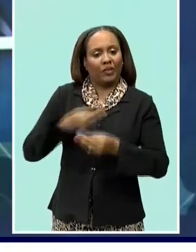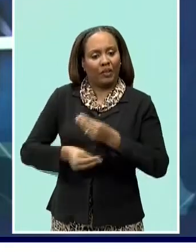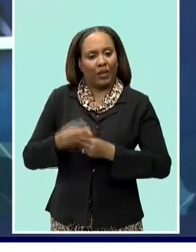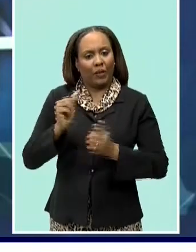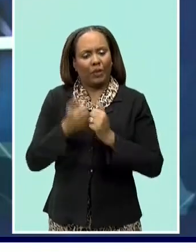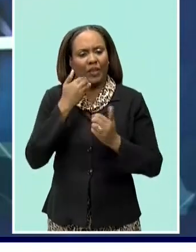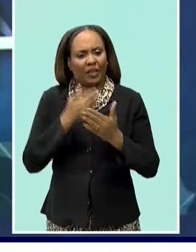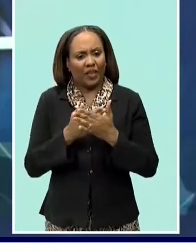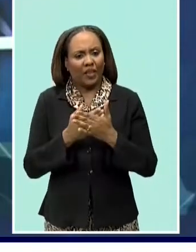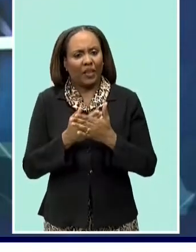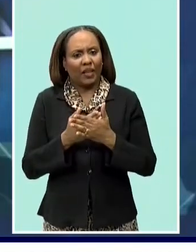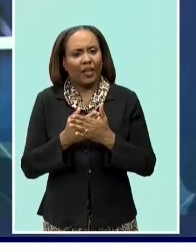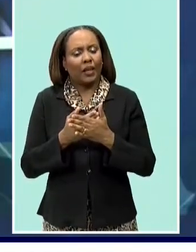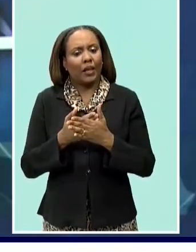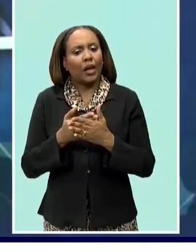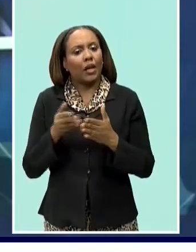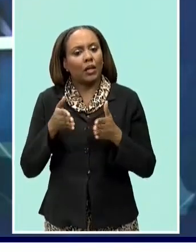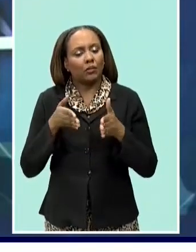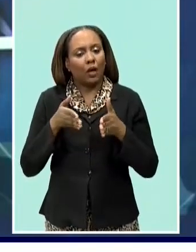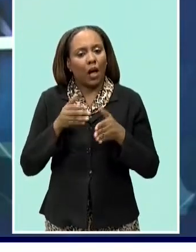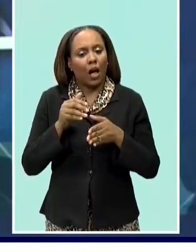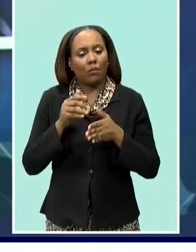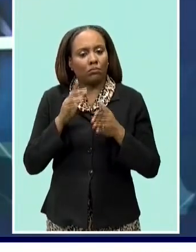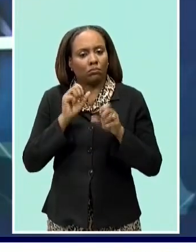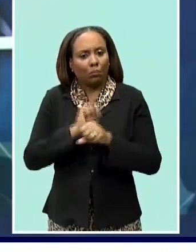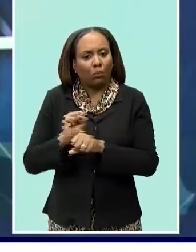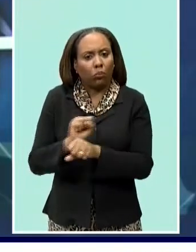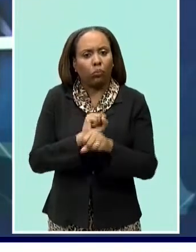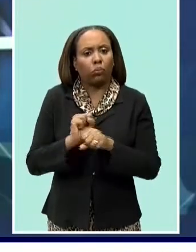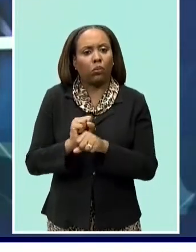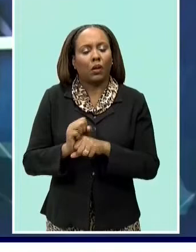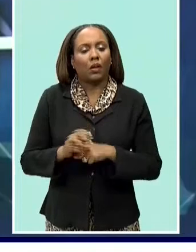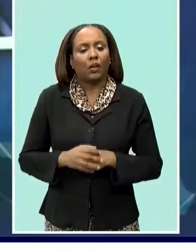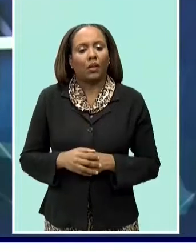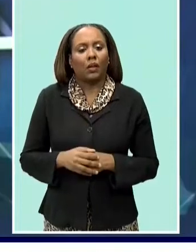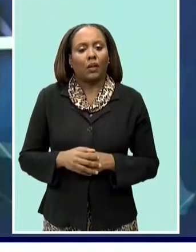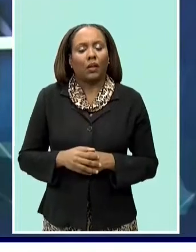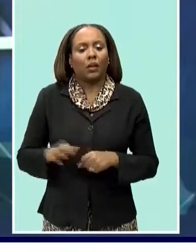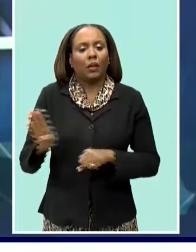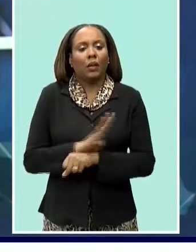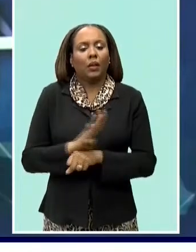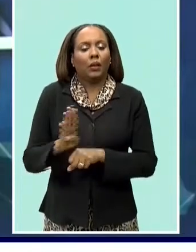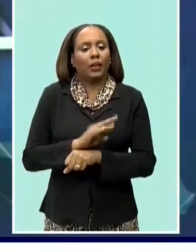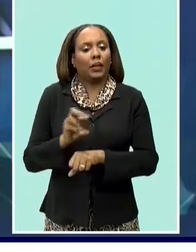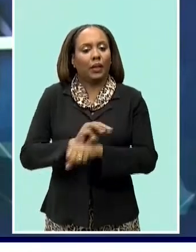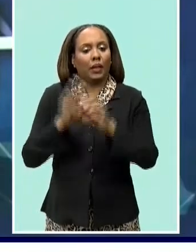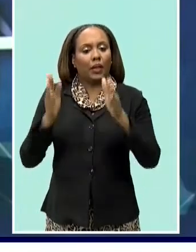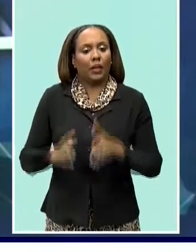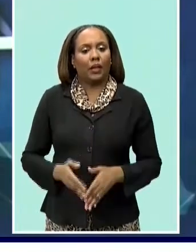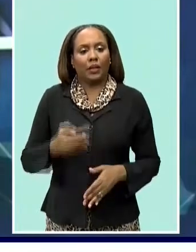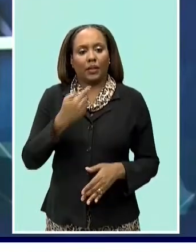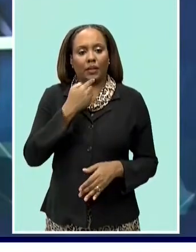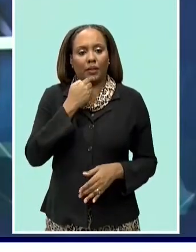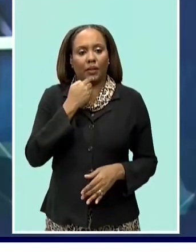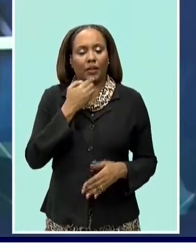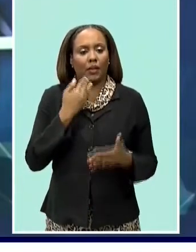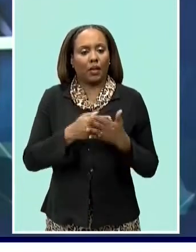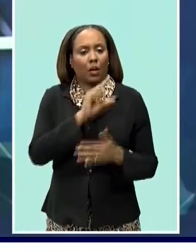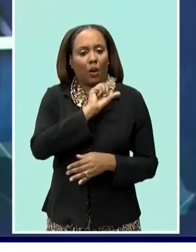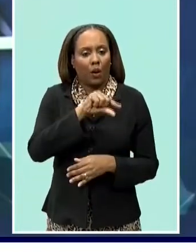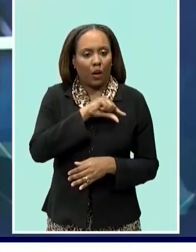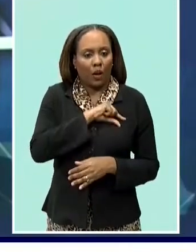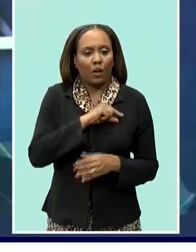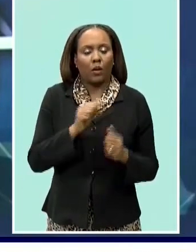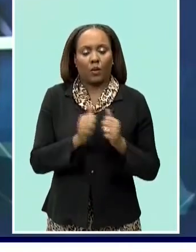Regulatory Practices. Minister of Small Business, Entrepreneurship and Commerce, Dwight Sutherland, says quality and compliance of goods and services